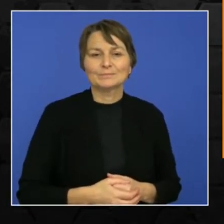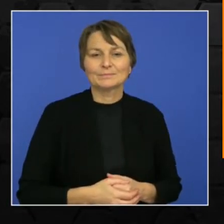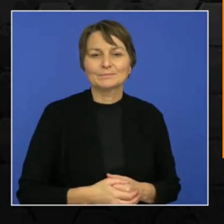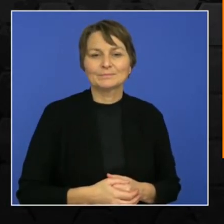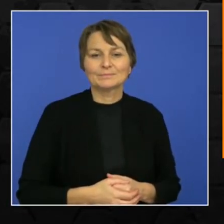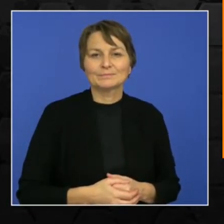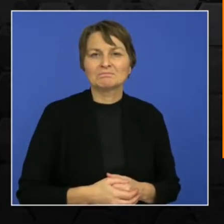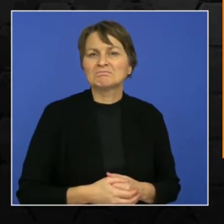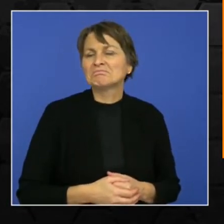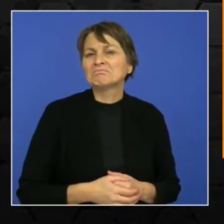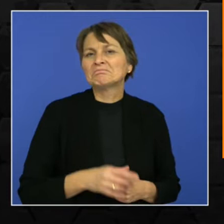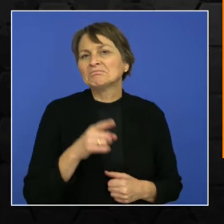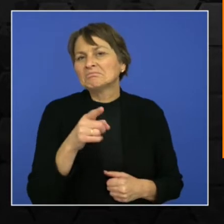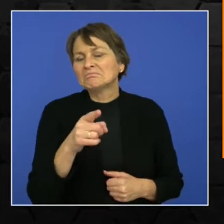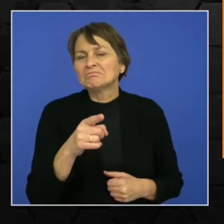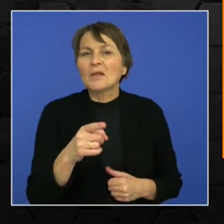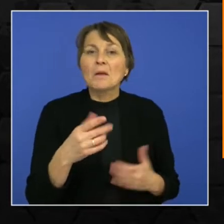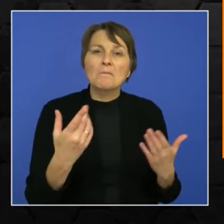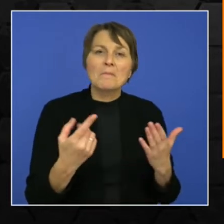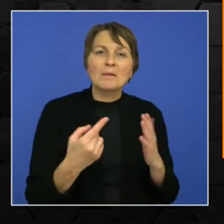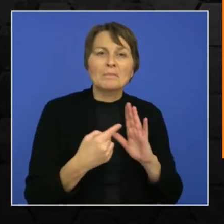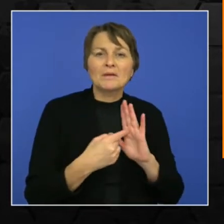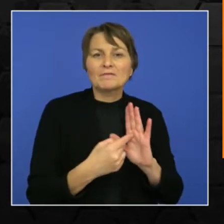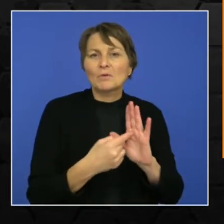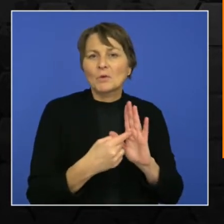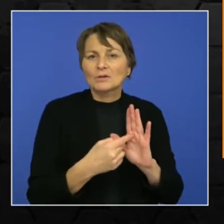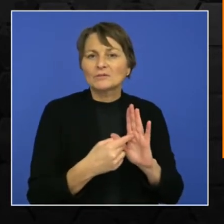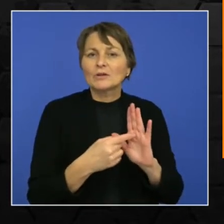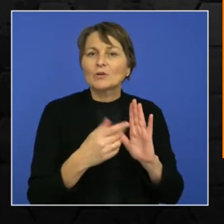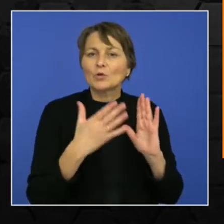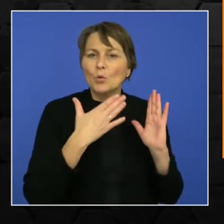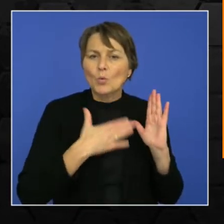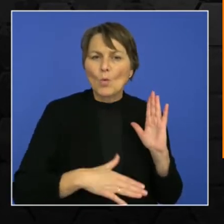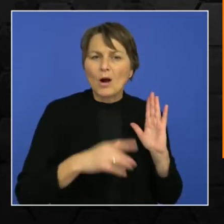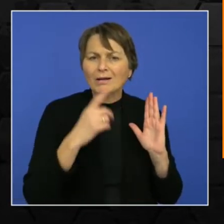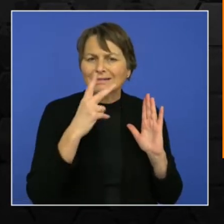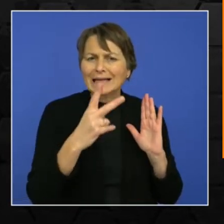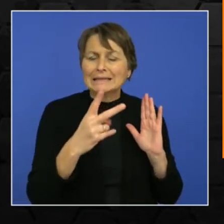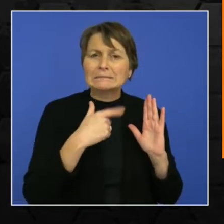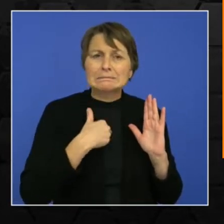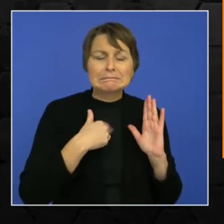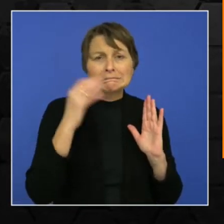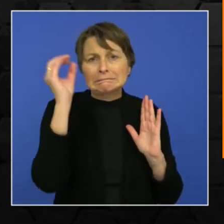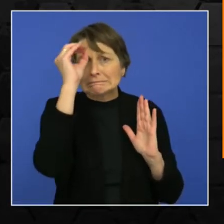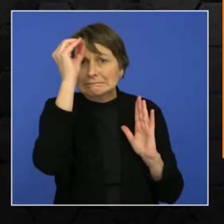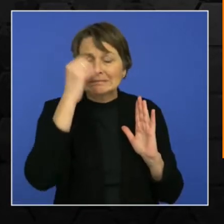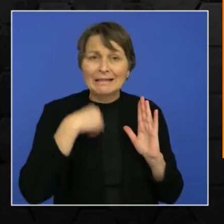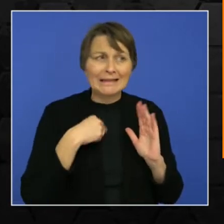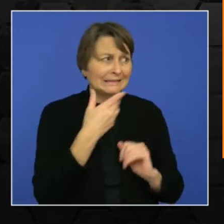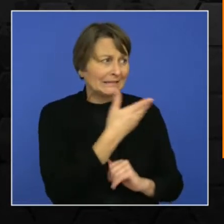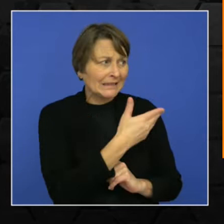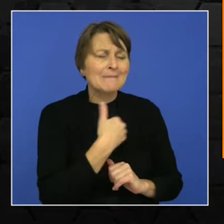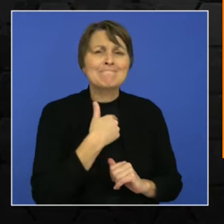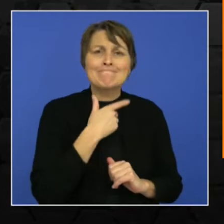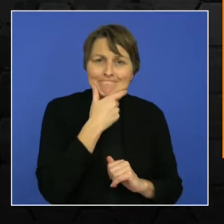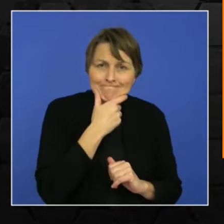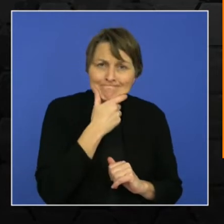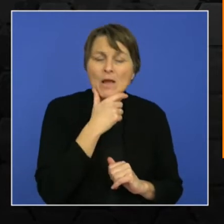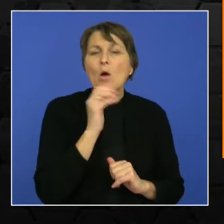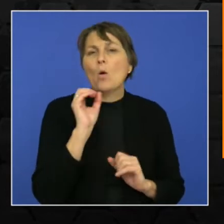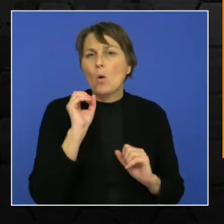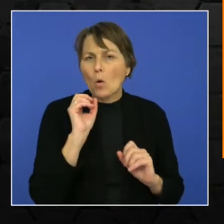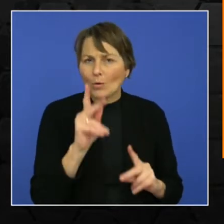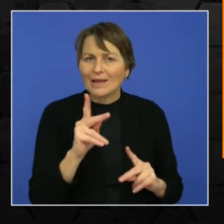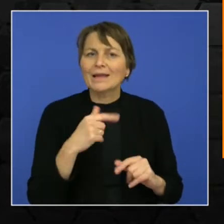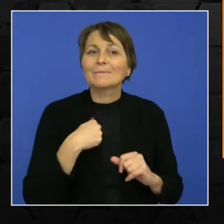a school folk also, and you want to explore linear regression model, so what you can do actually, so just go a normal y is equal to